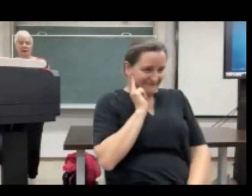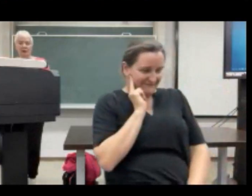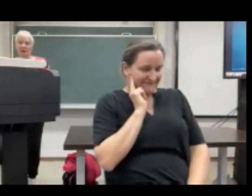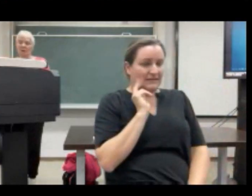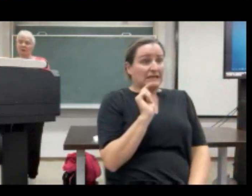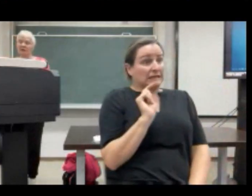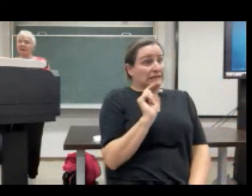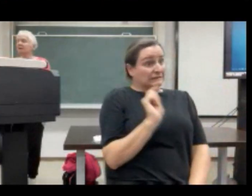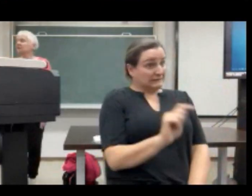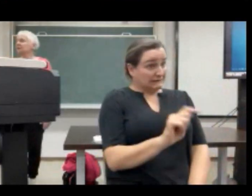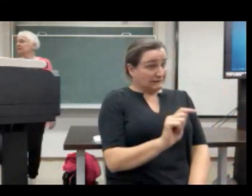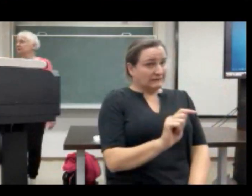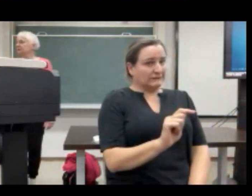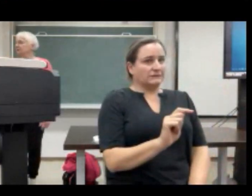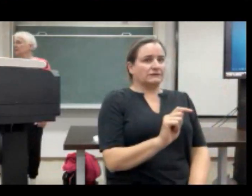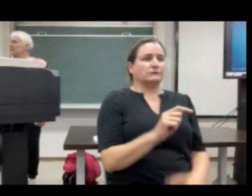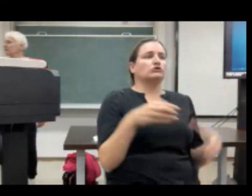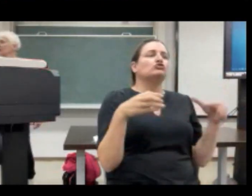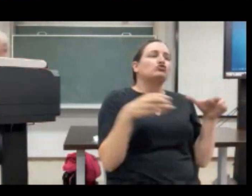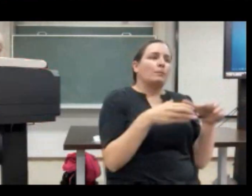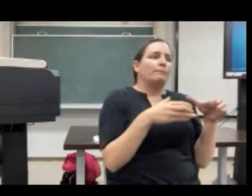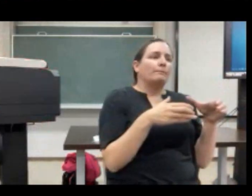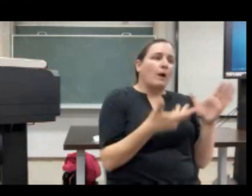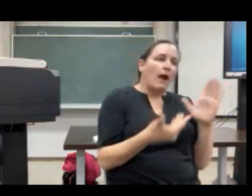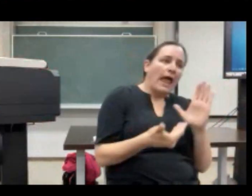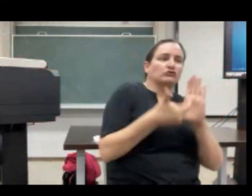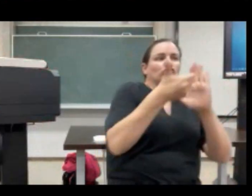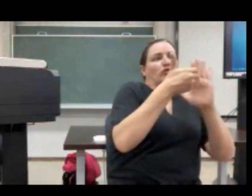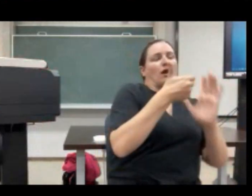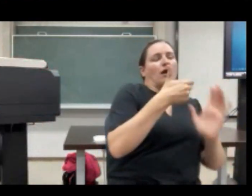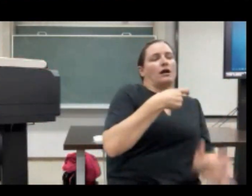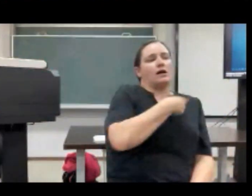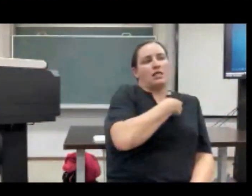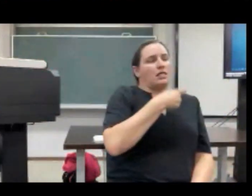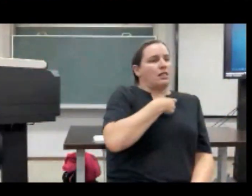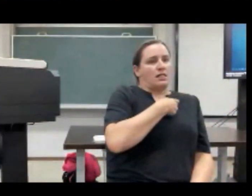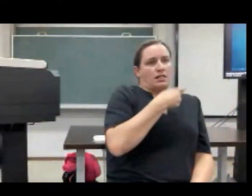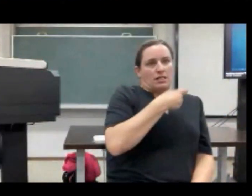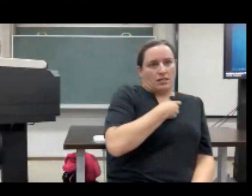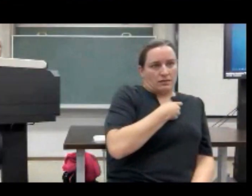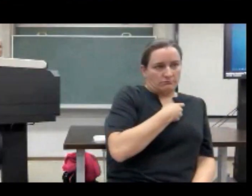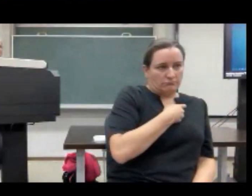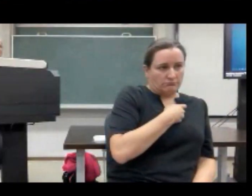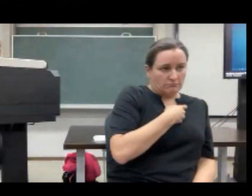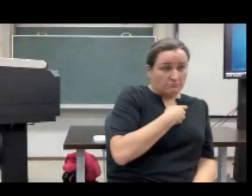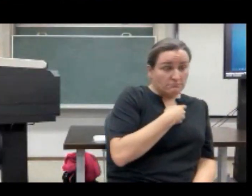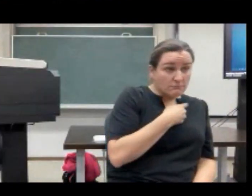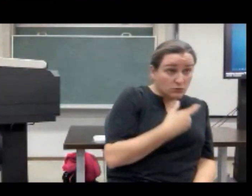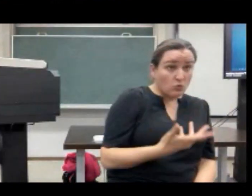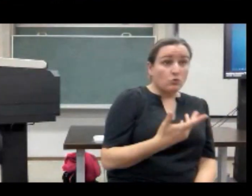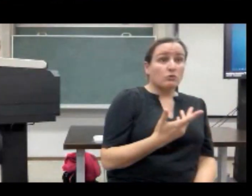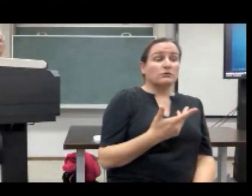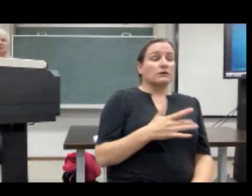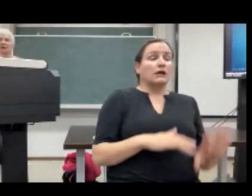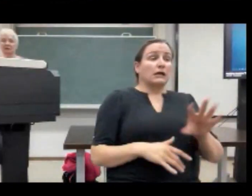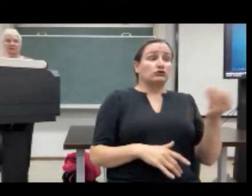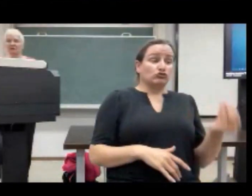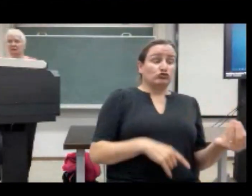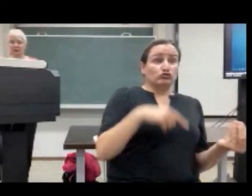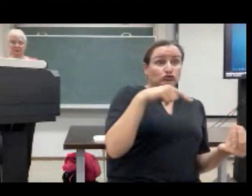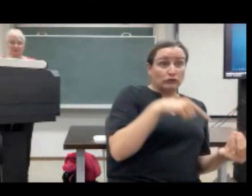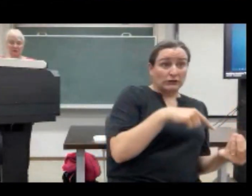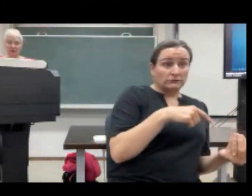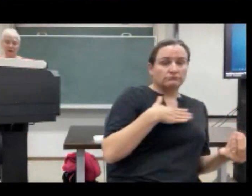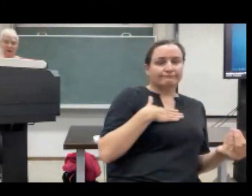witnessing parental grief at the time of diagnosis. The child experiences themselves as